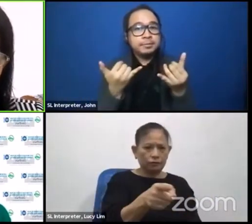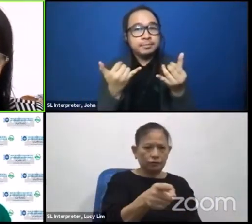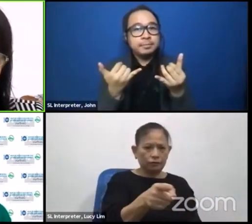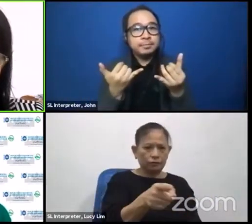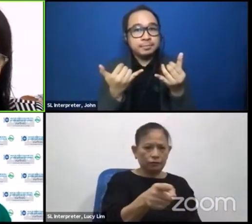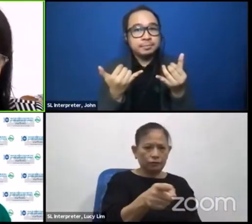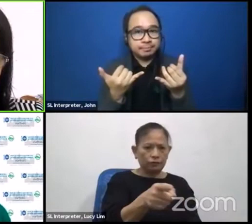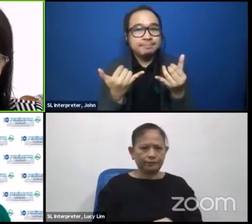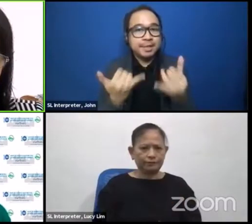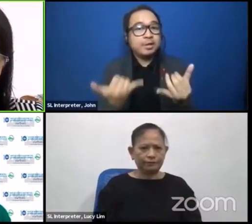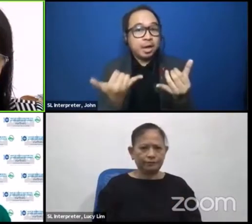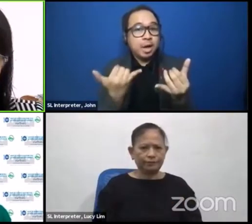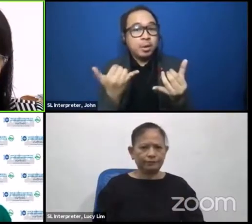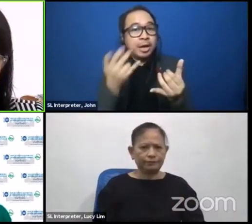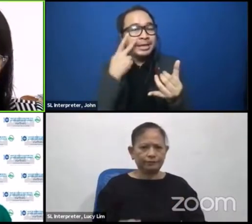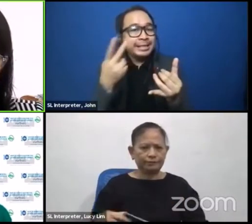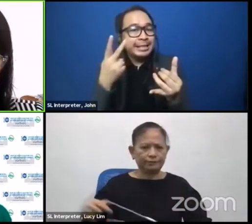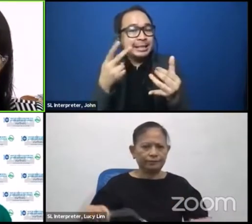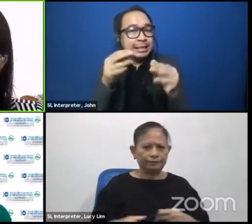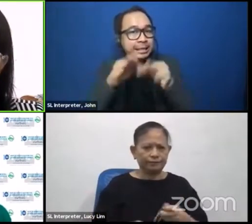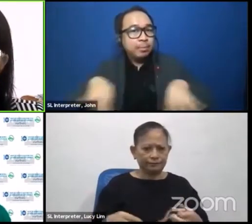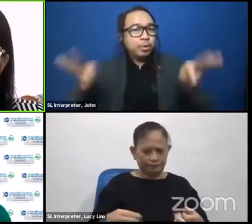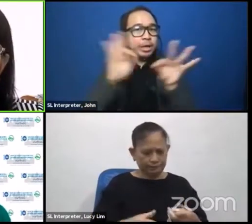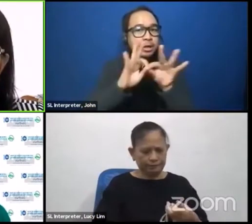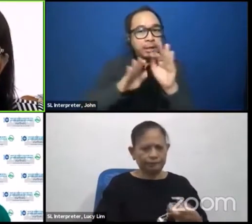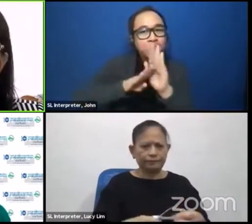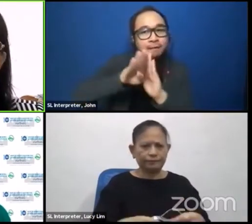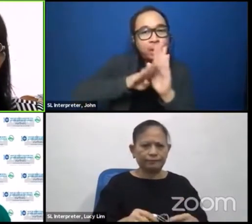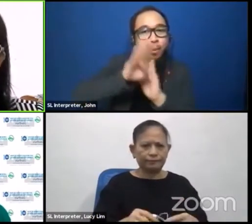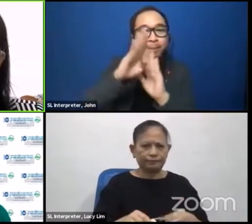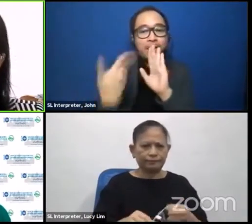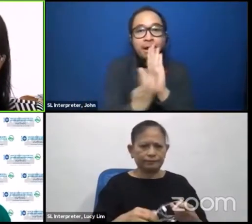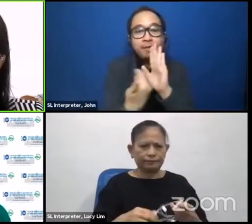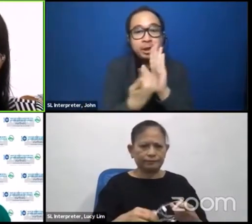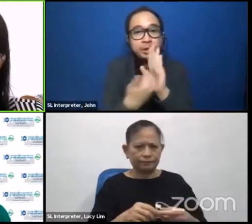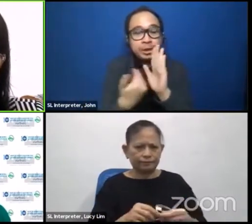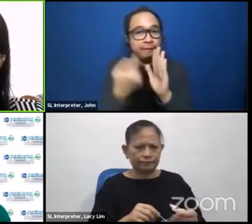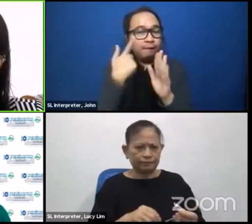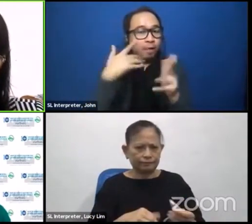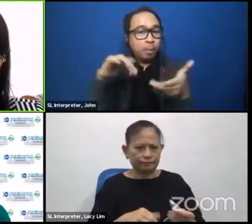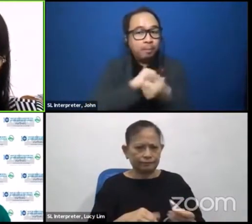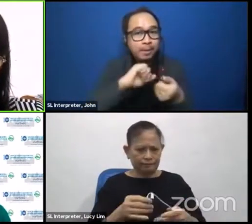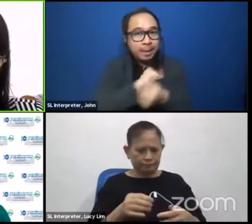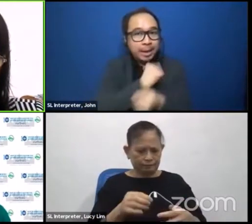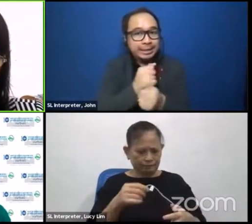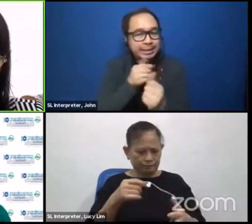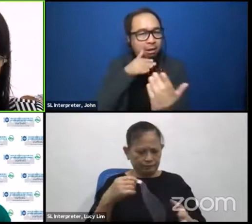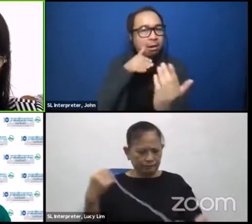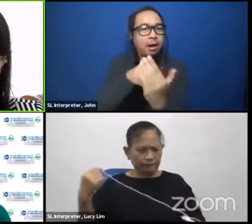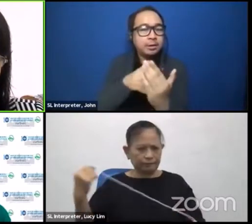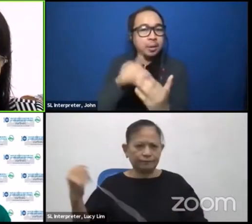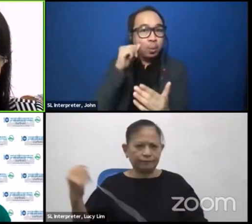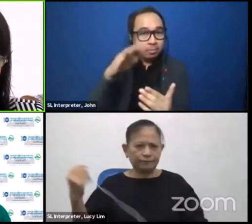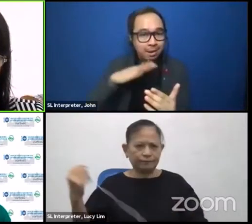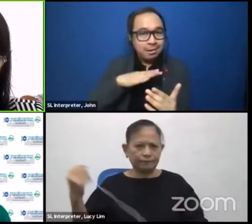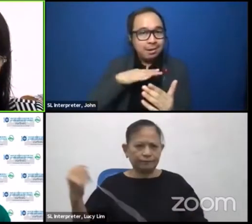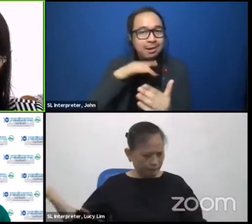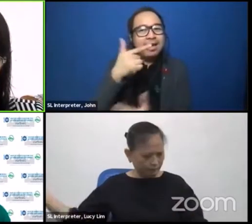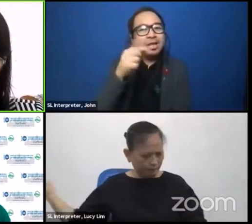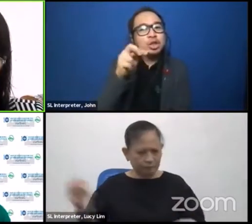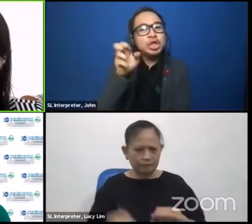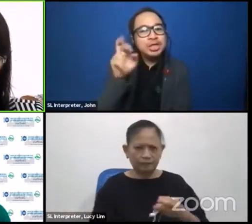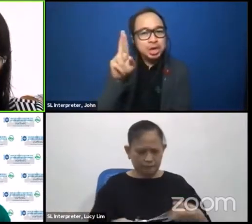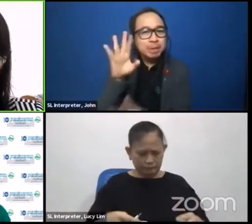A key obstacle to developing evidence-based violence against women and on the gender-based violence policies